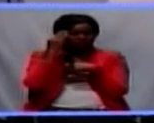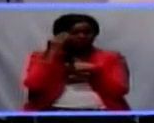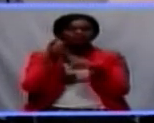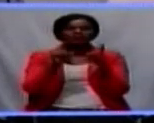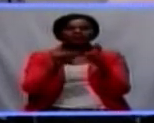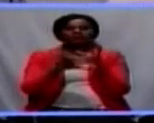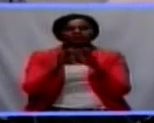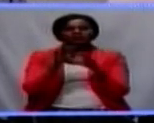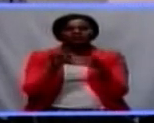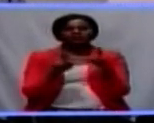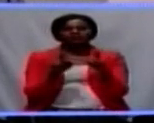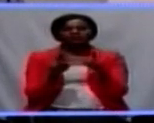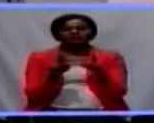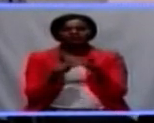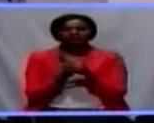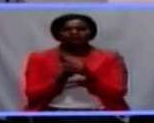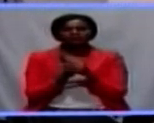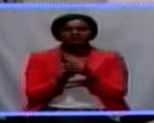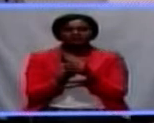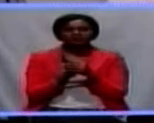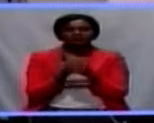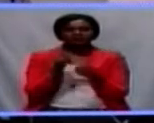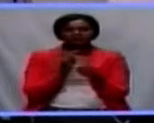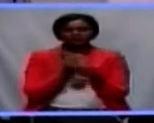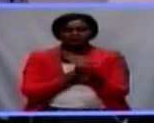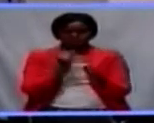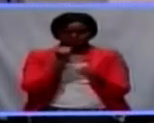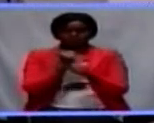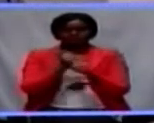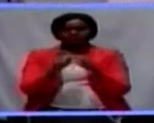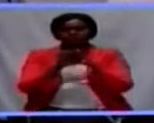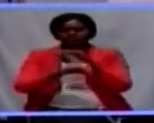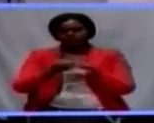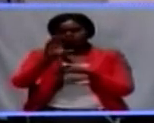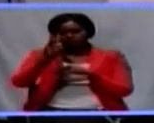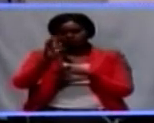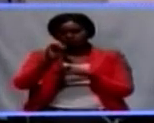okay? Which is operating at below 60% compliance.